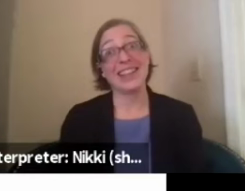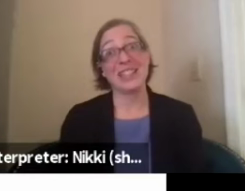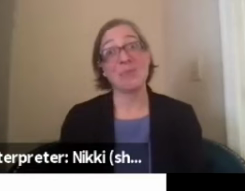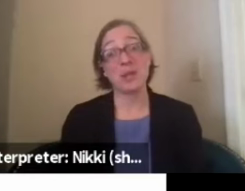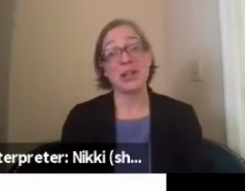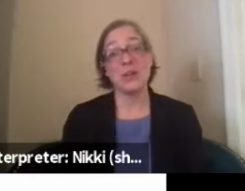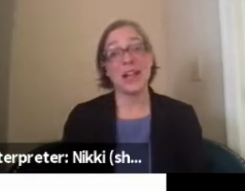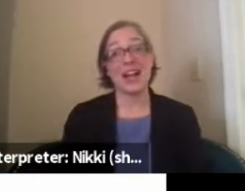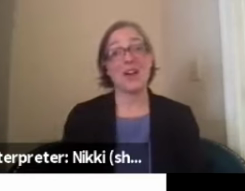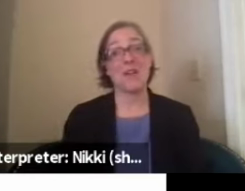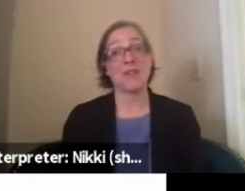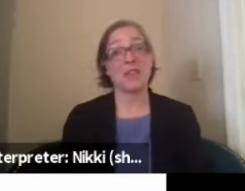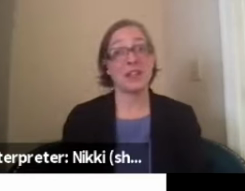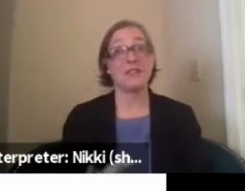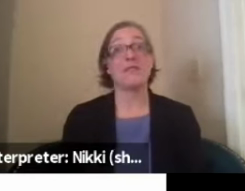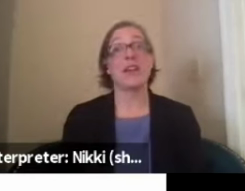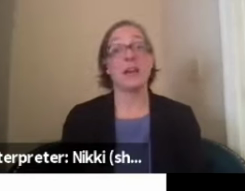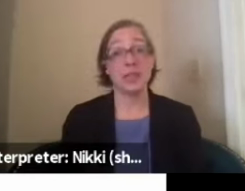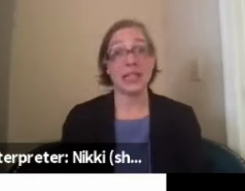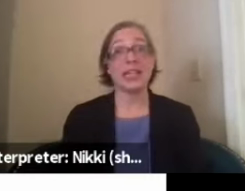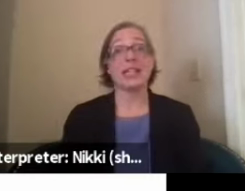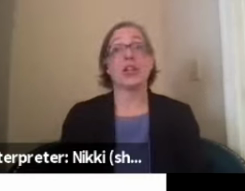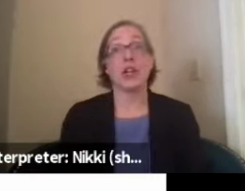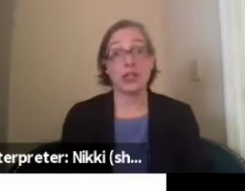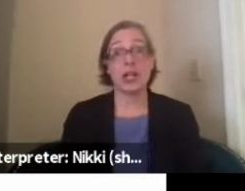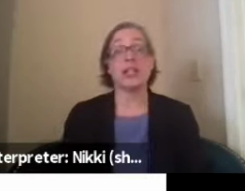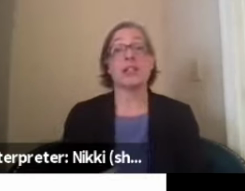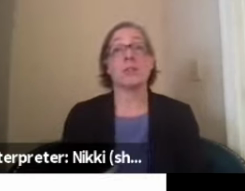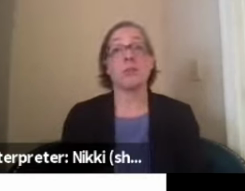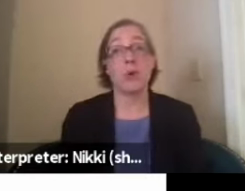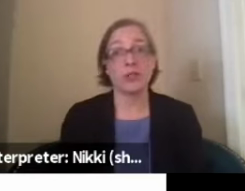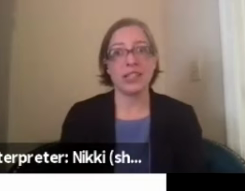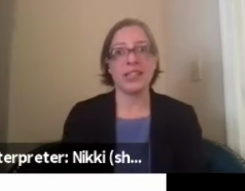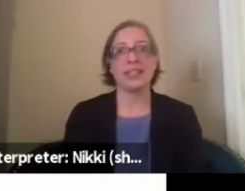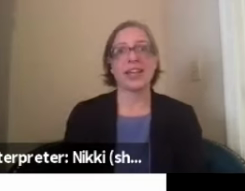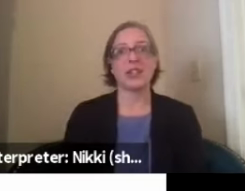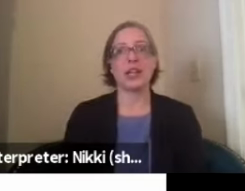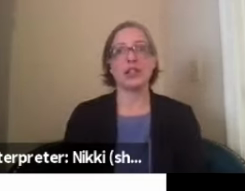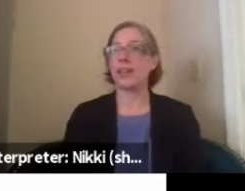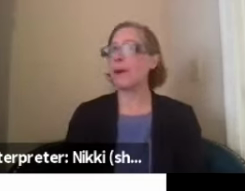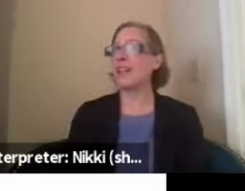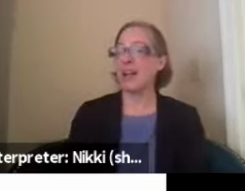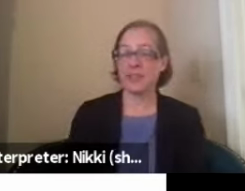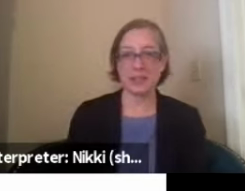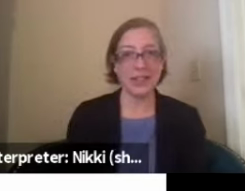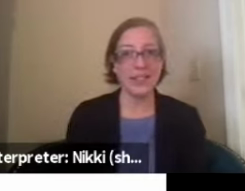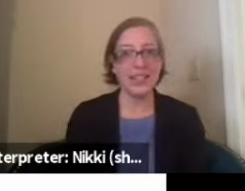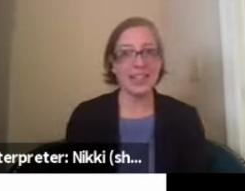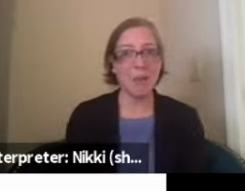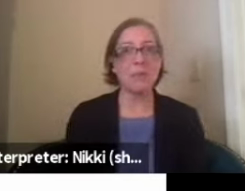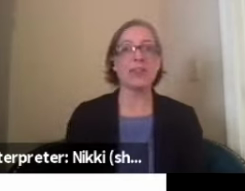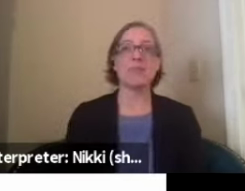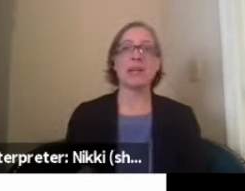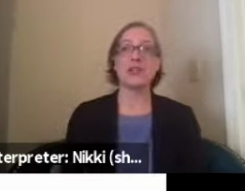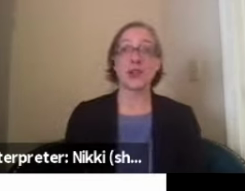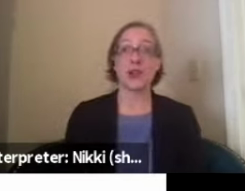Really, I think it's pretty cool how the family encouraged and supported this education. They might not have discussed it in